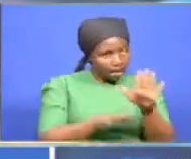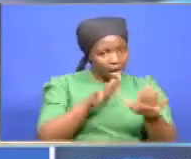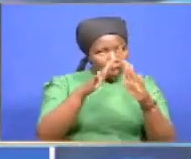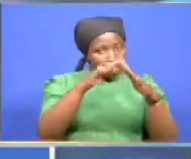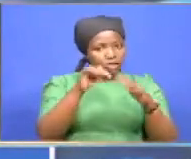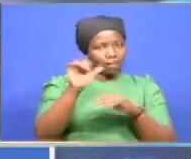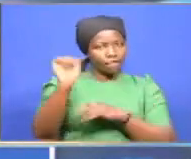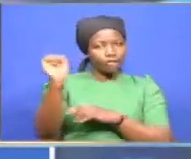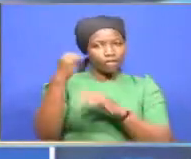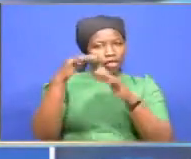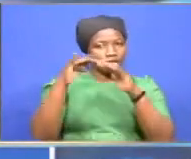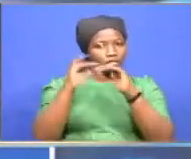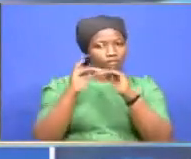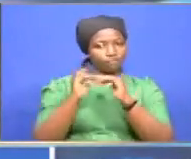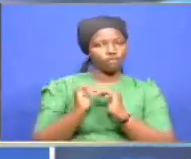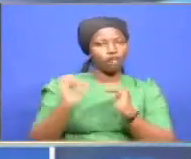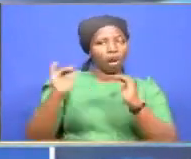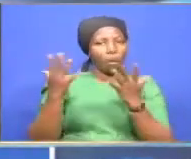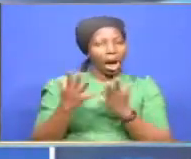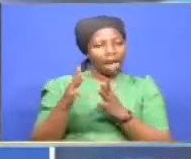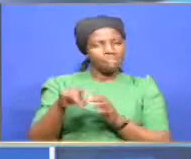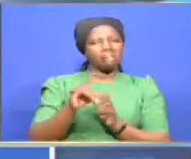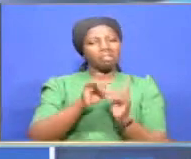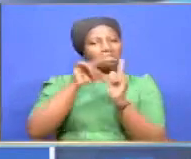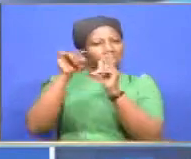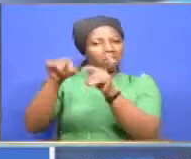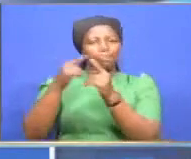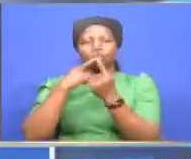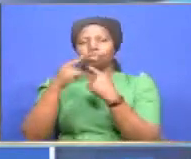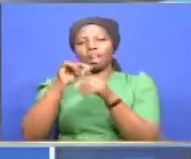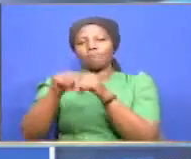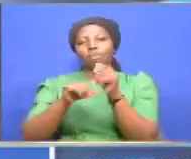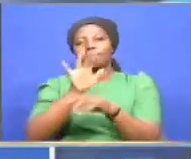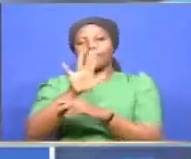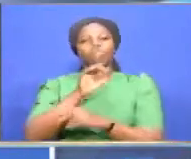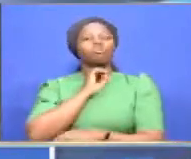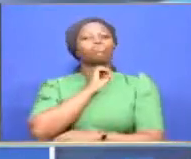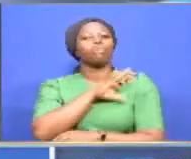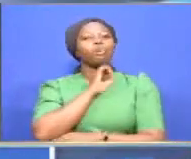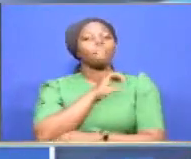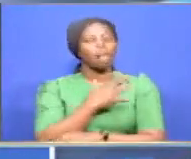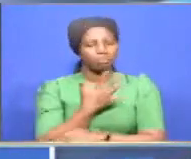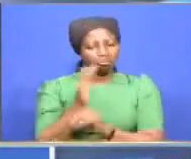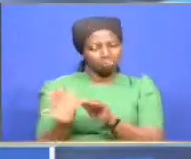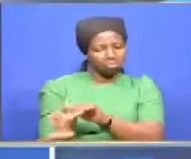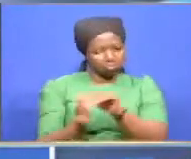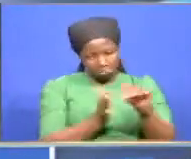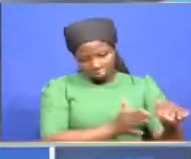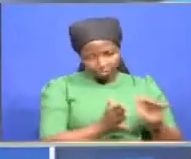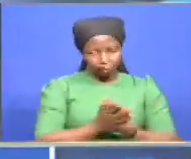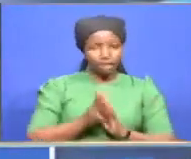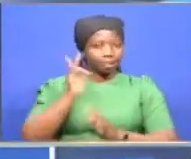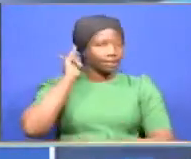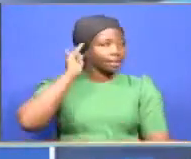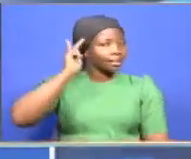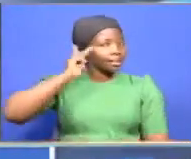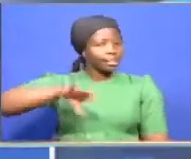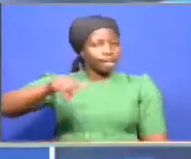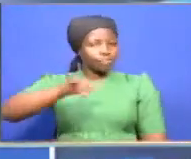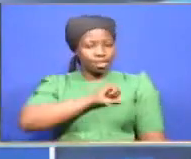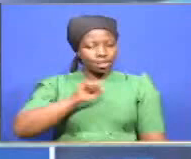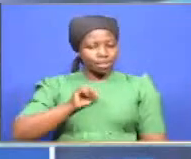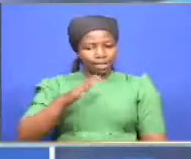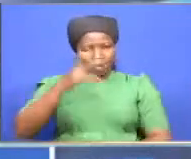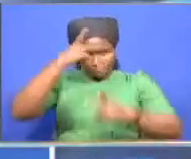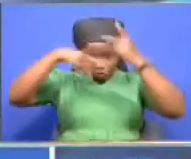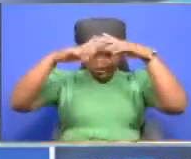of Nyayo House, where they'll be able to go and talk about their grievances. Now, moving on, Kisii County Senator Professor